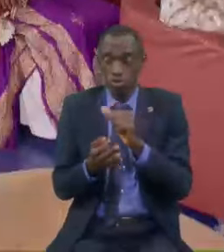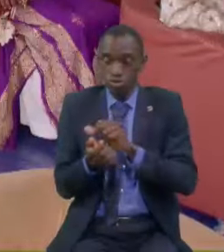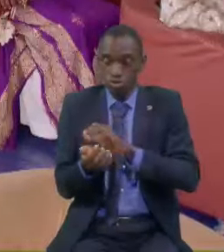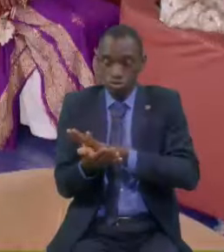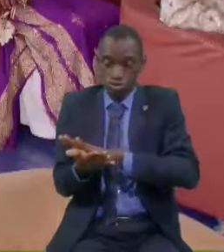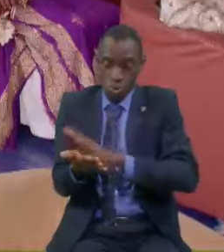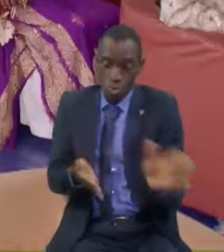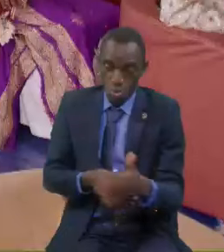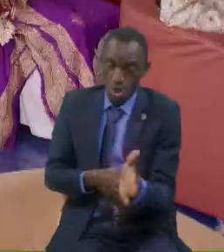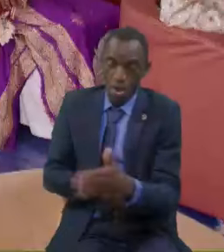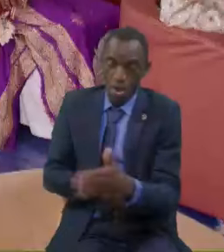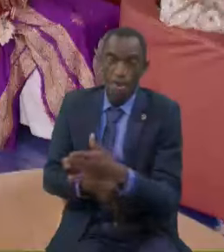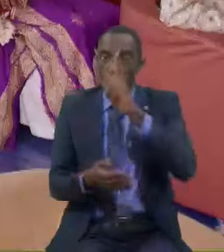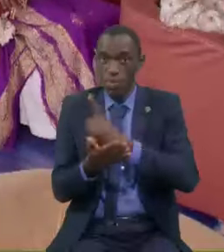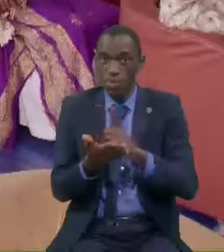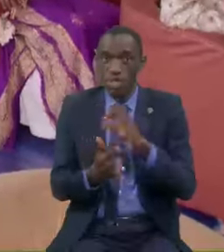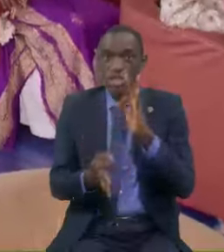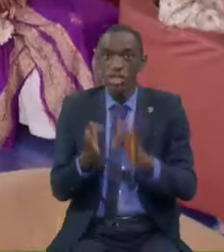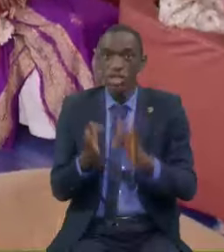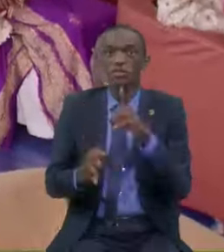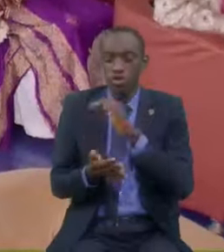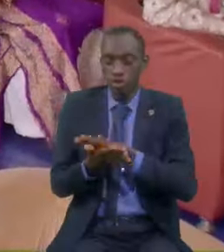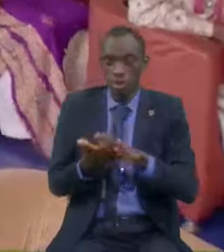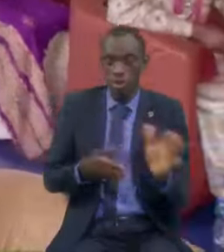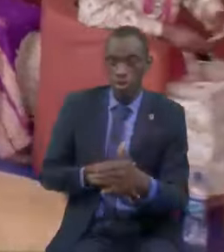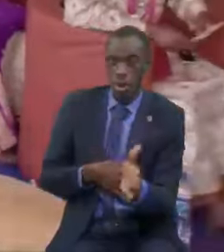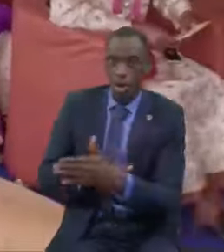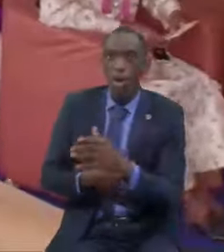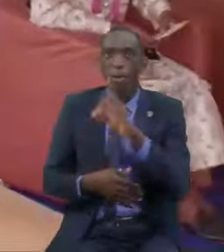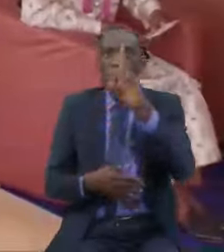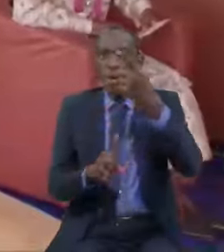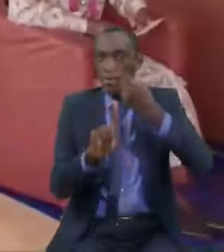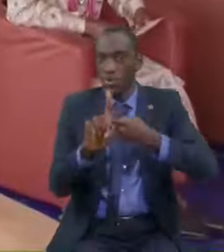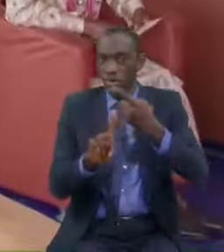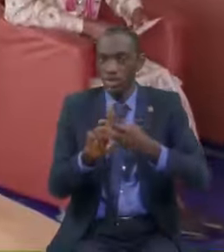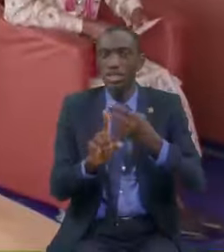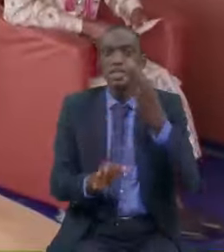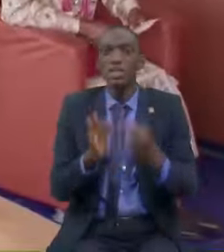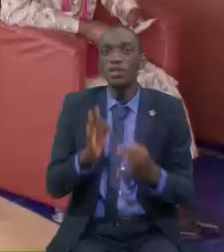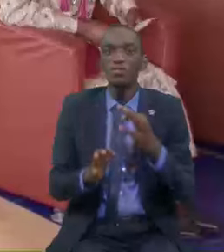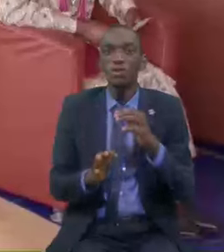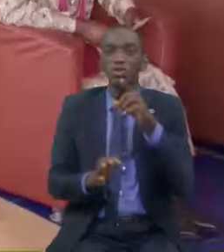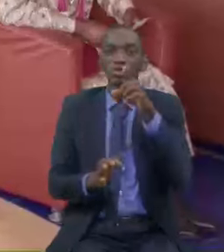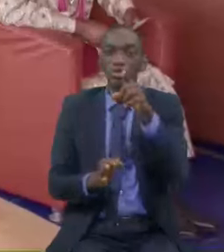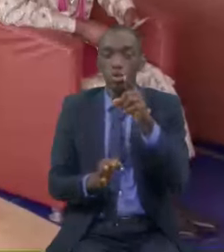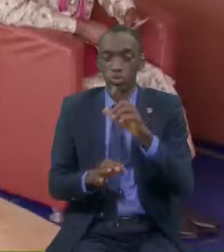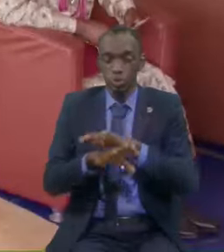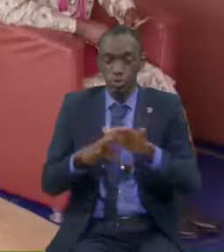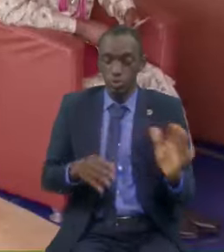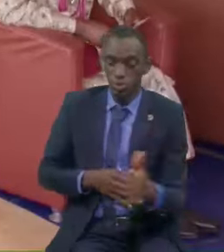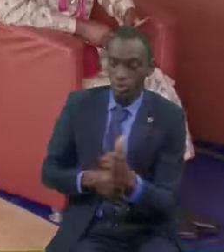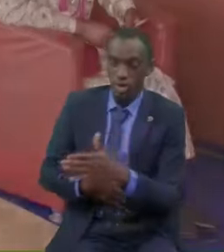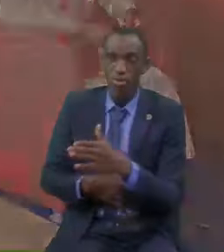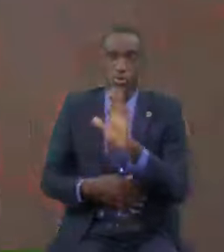1 month you don't sweep? 1 year you don't even sweep at all? You're just